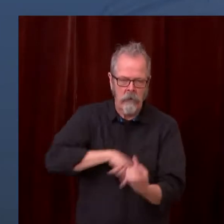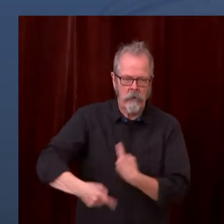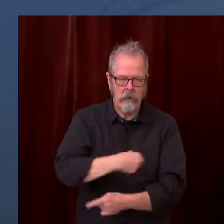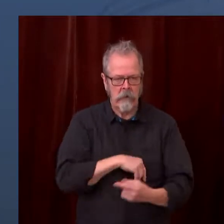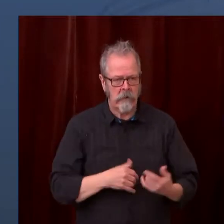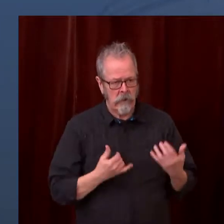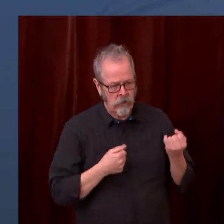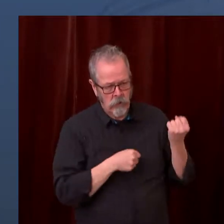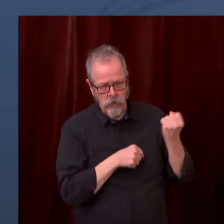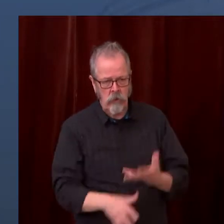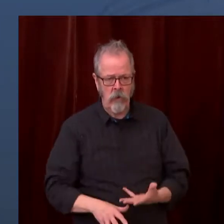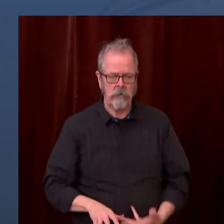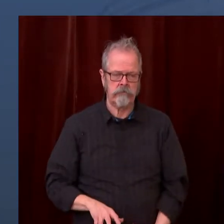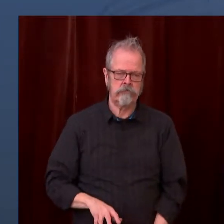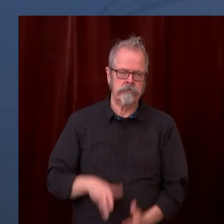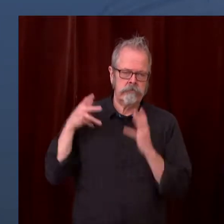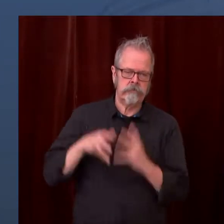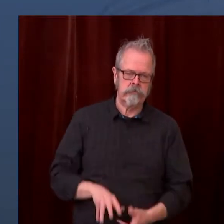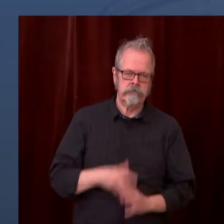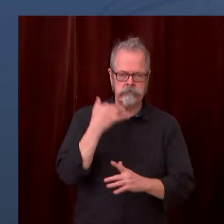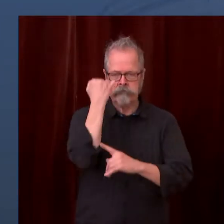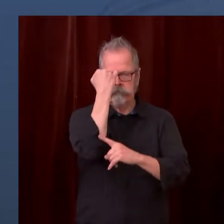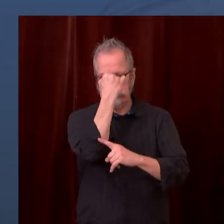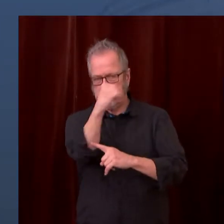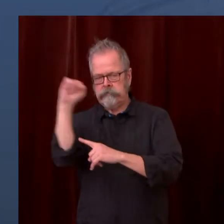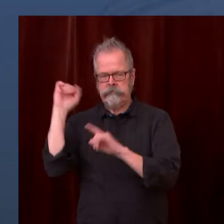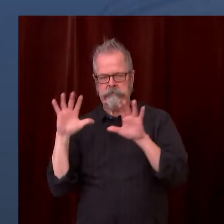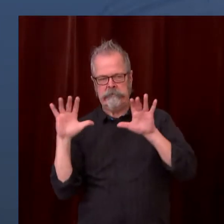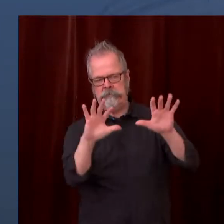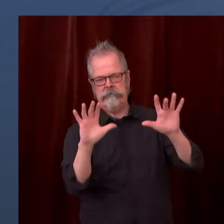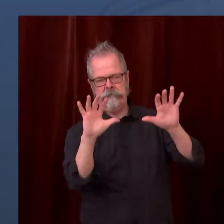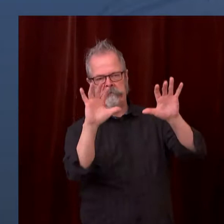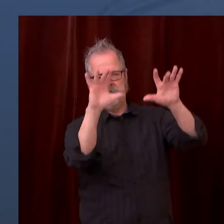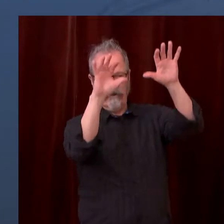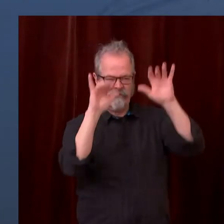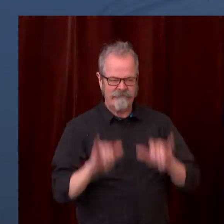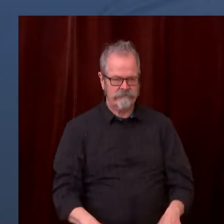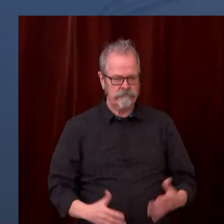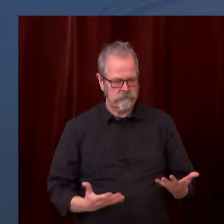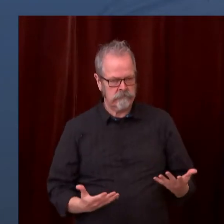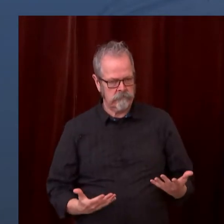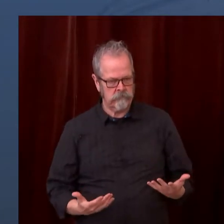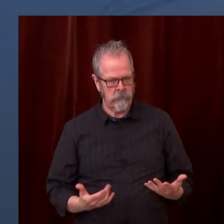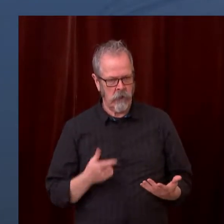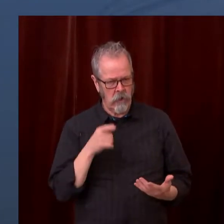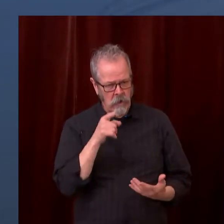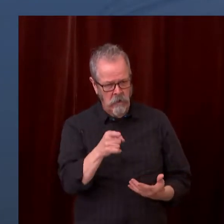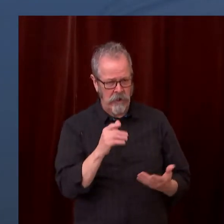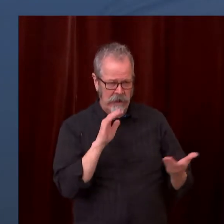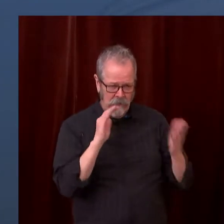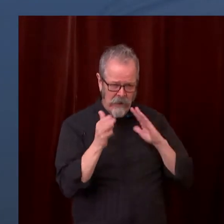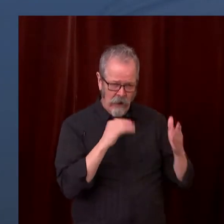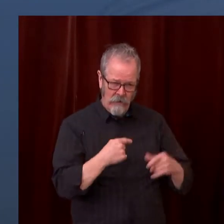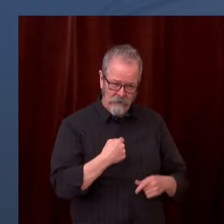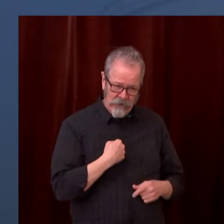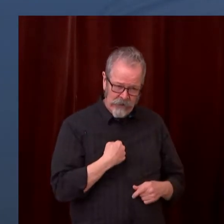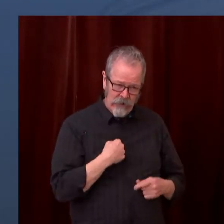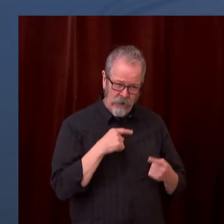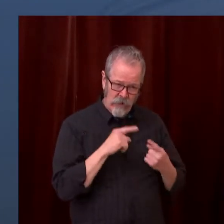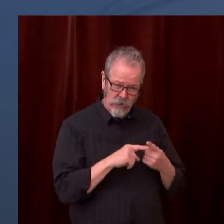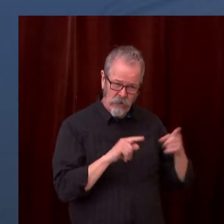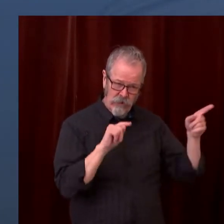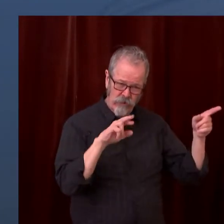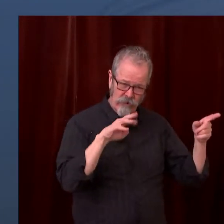that nameless person. Gets my dander up, as you can tell. No, this was a decision